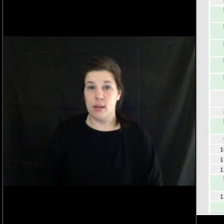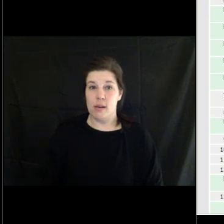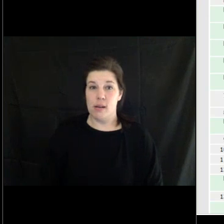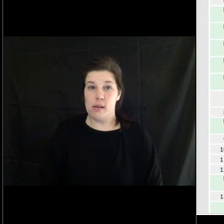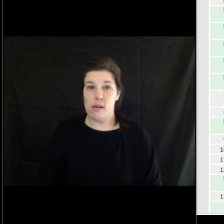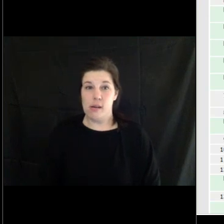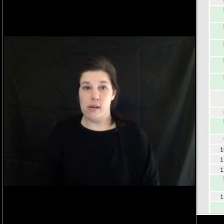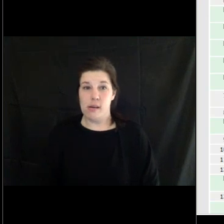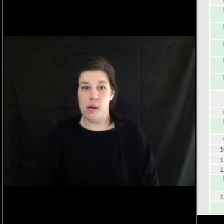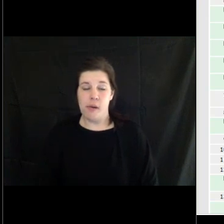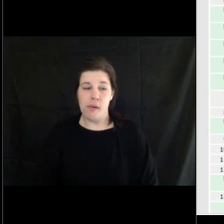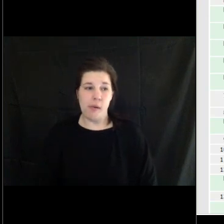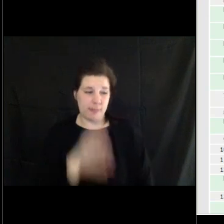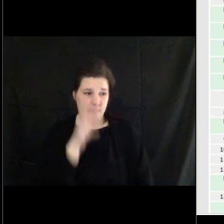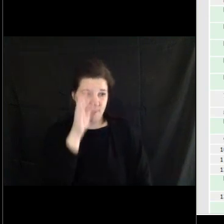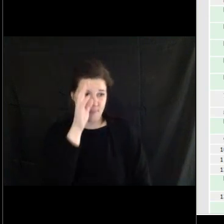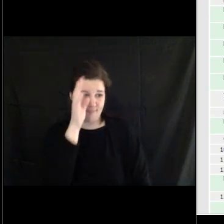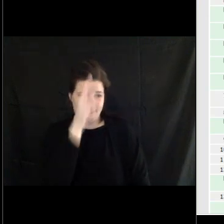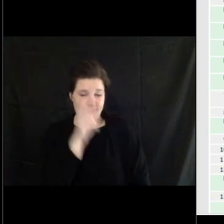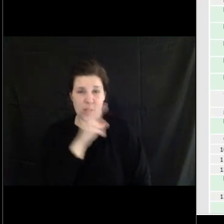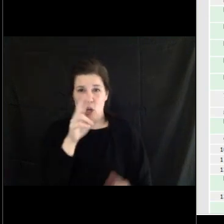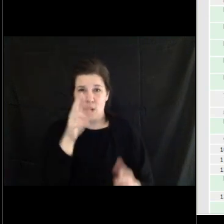Rest in peace to young Stanley.